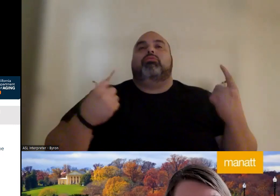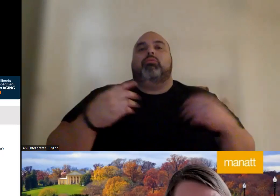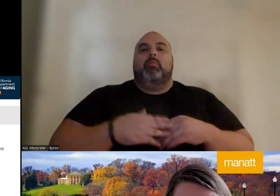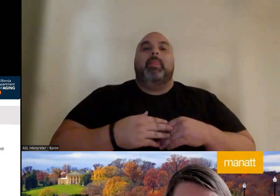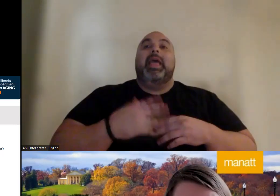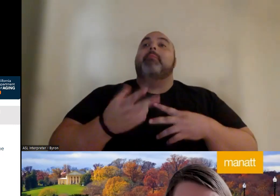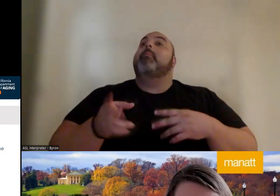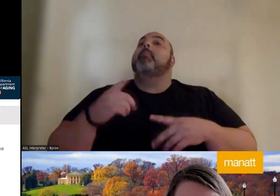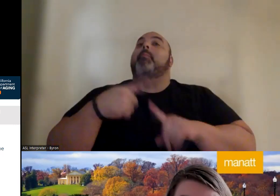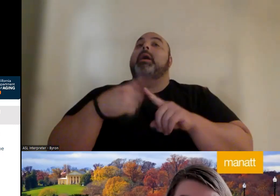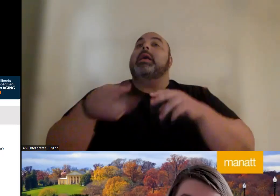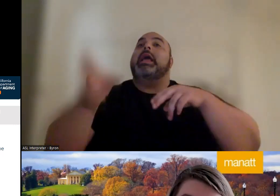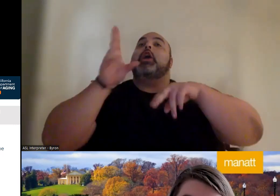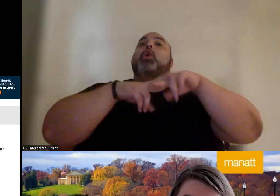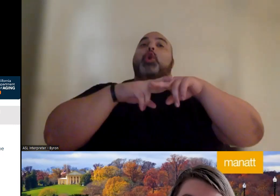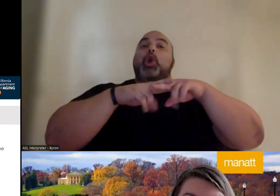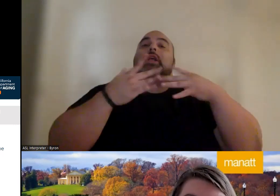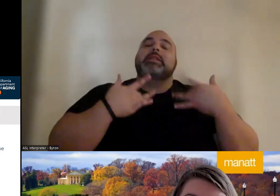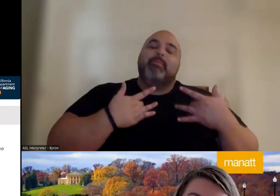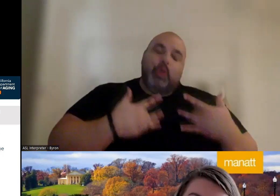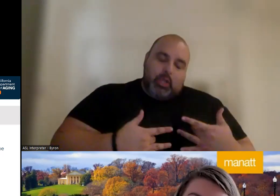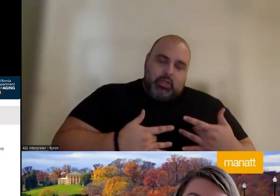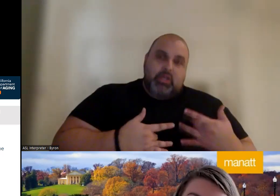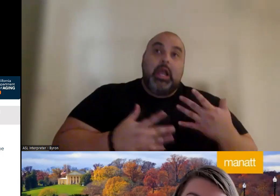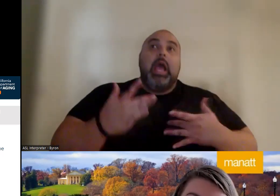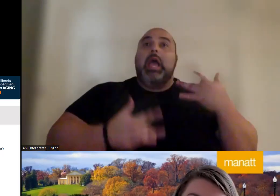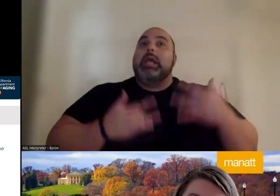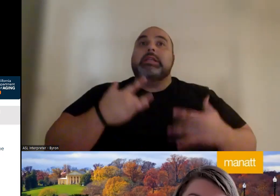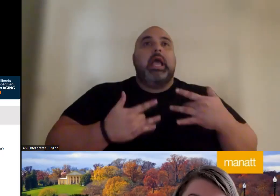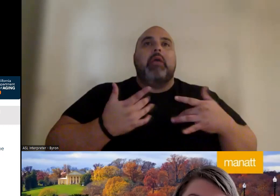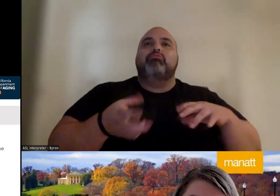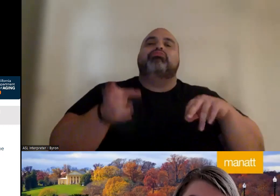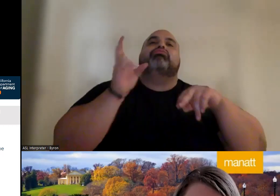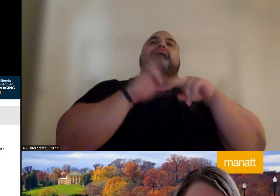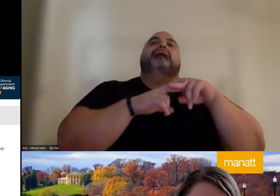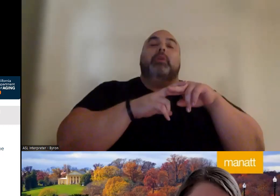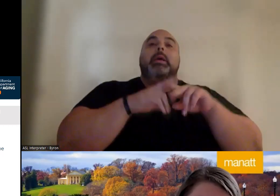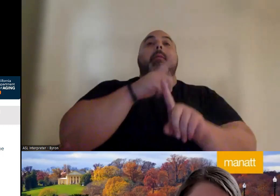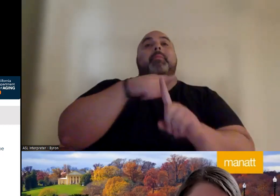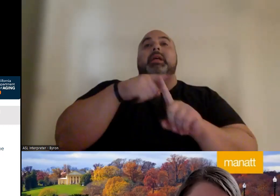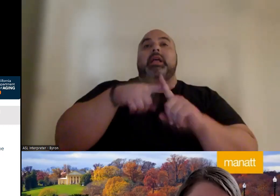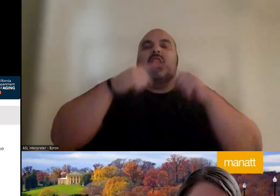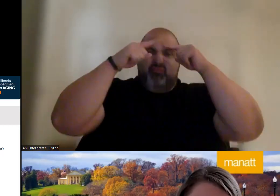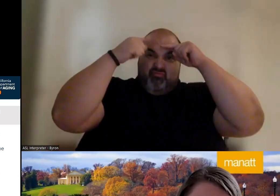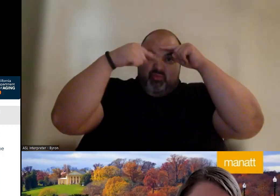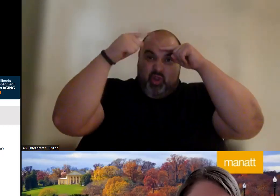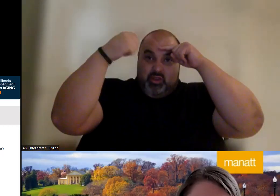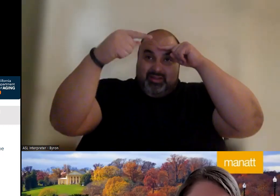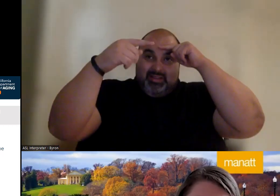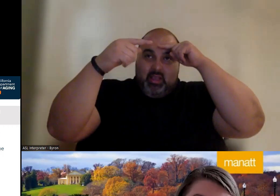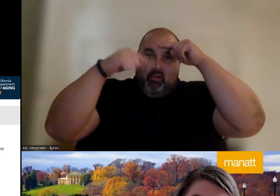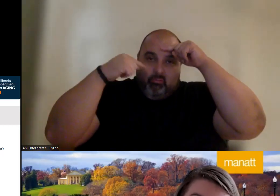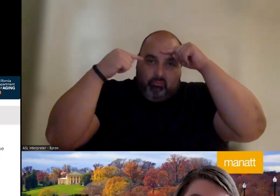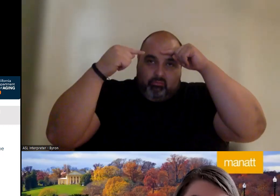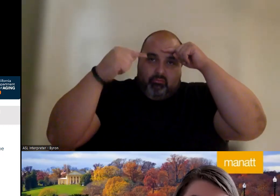of clinically significant depression and anxiety, a decline in global cognition and processing speed, executive function,